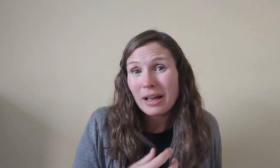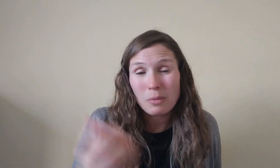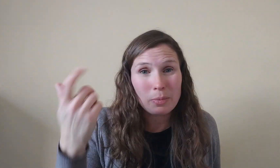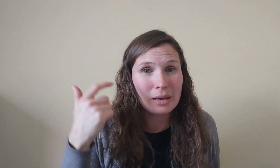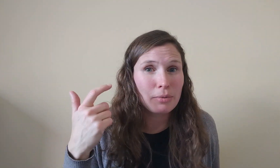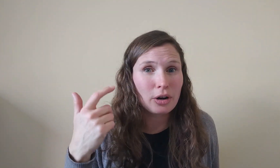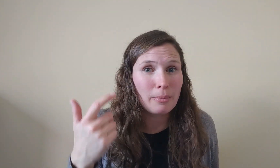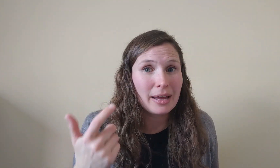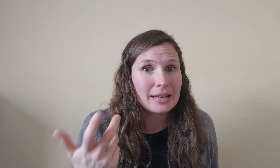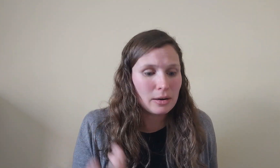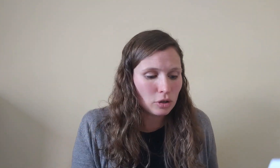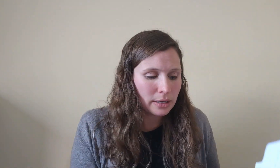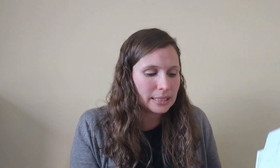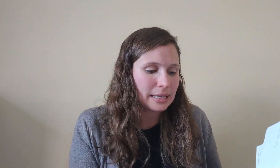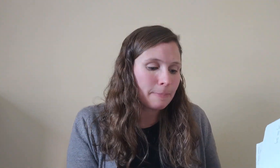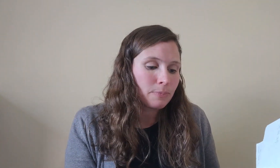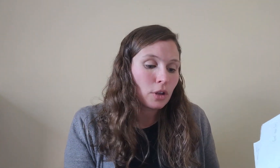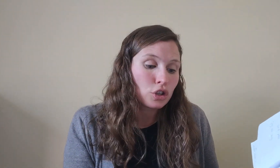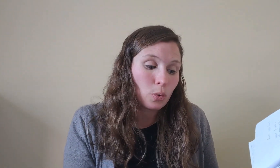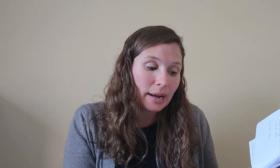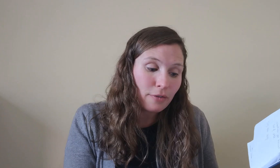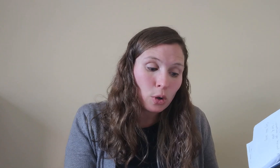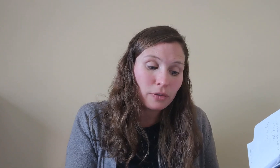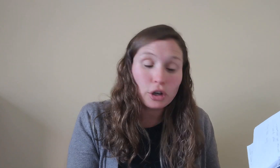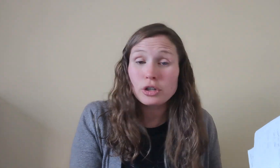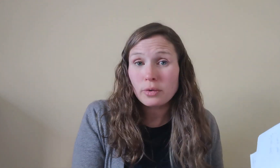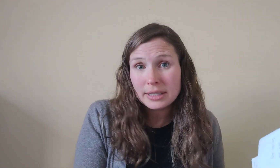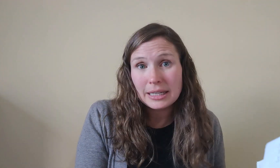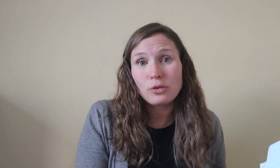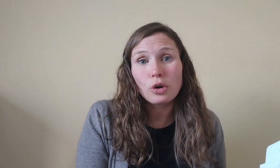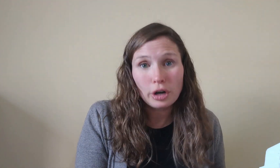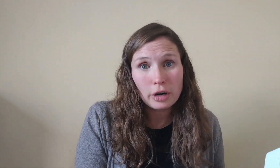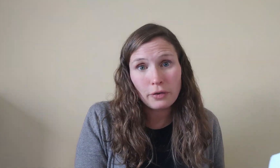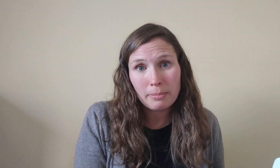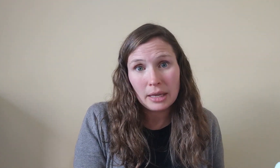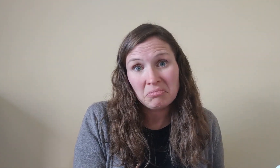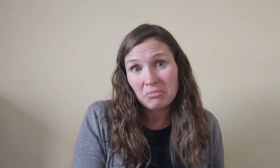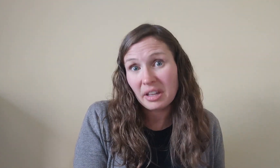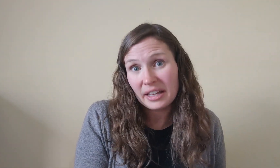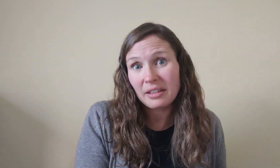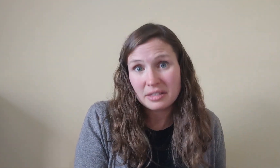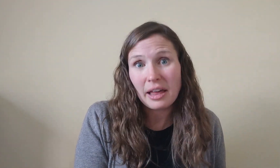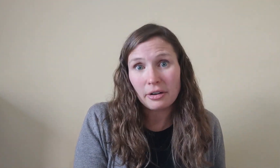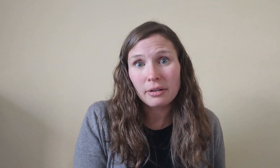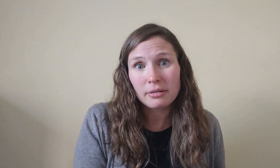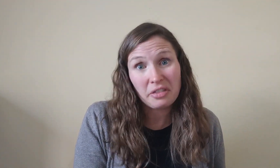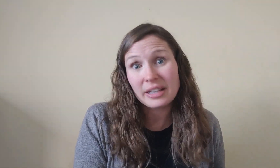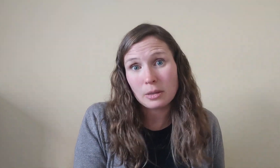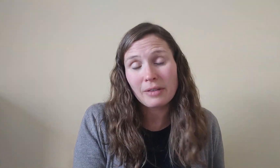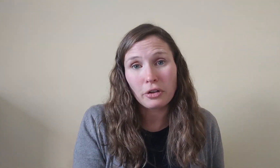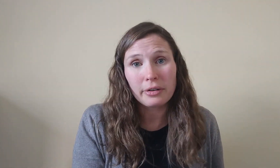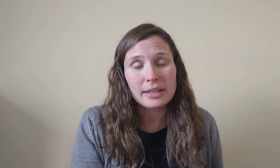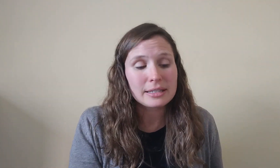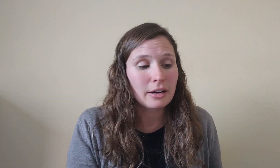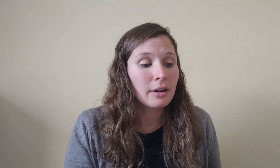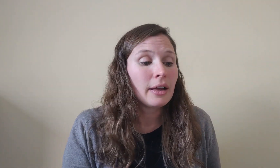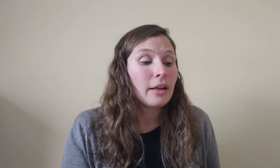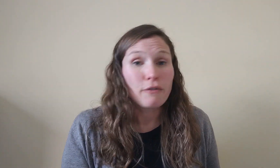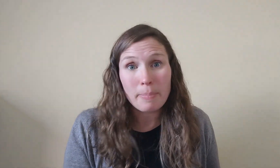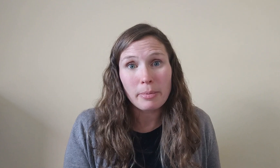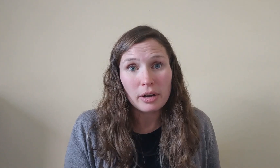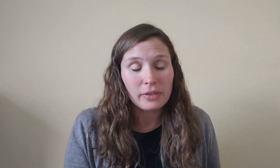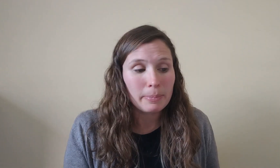us as well what we can put in our mind. And so what does he say? So whatever you have learned or received or heard from me, like in this letter, the things that we've learned this